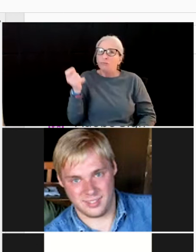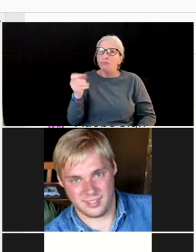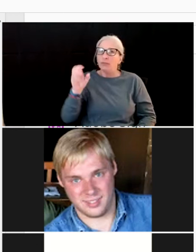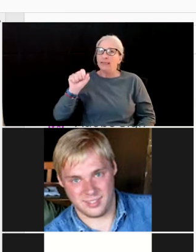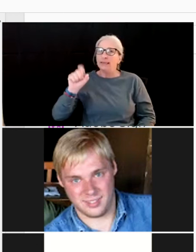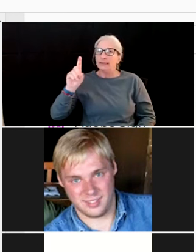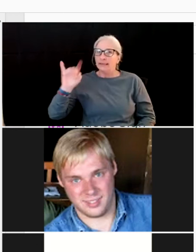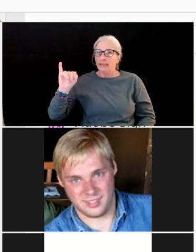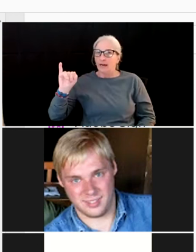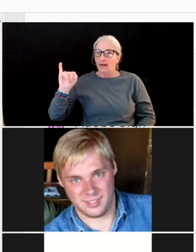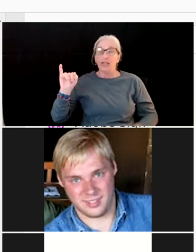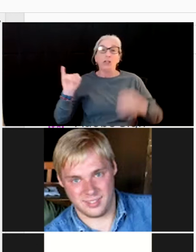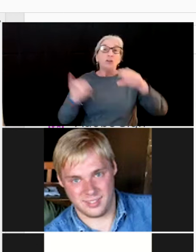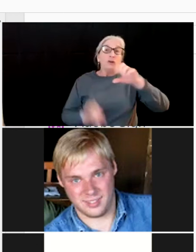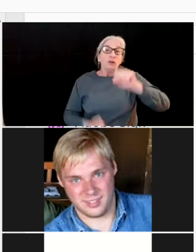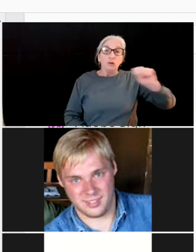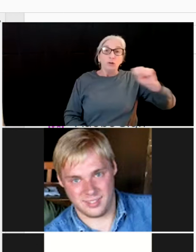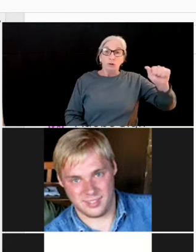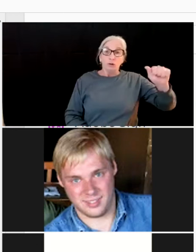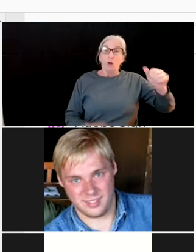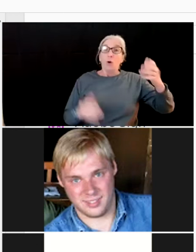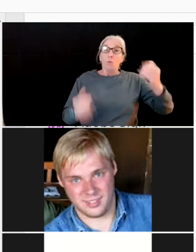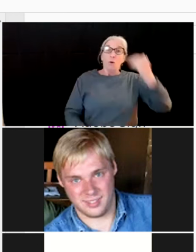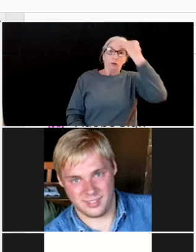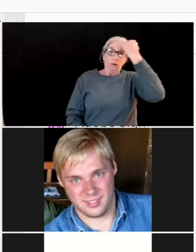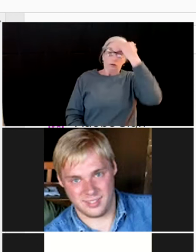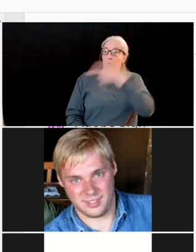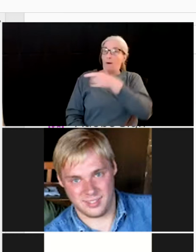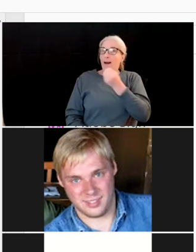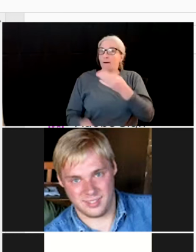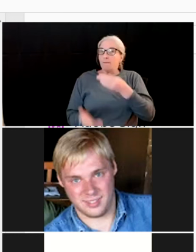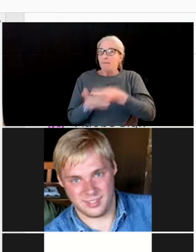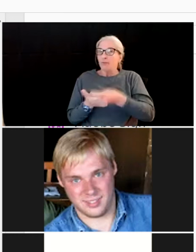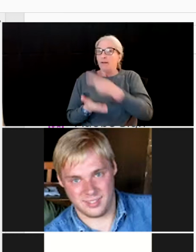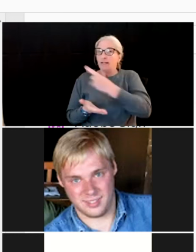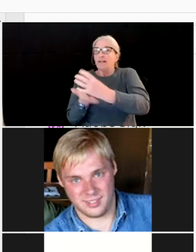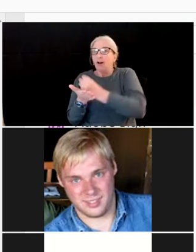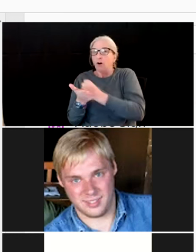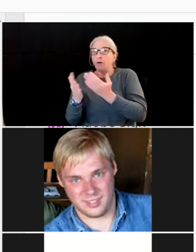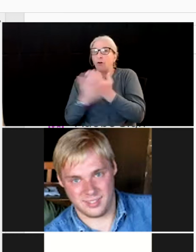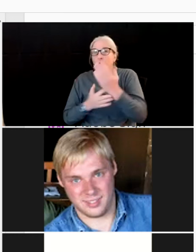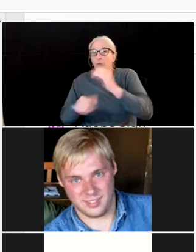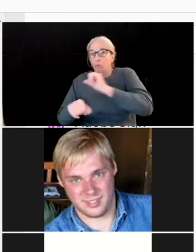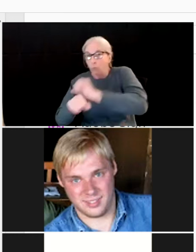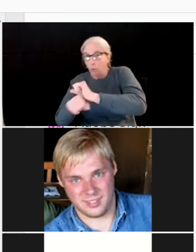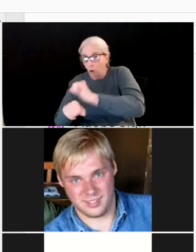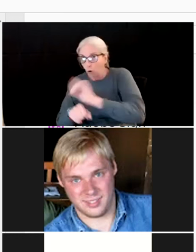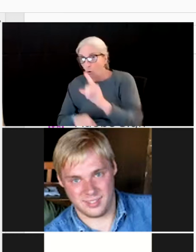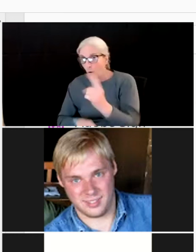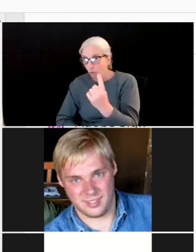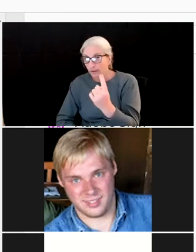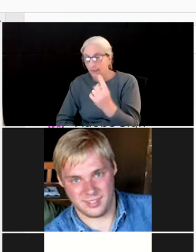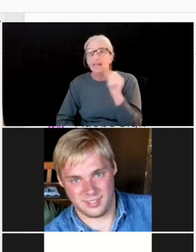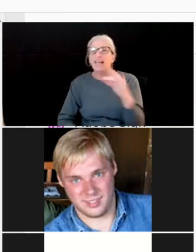the amount of money that the client earns through work. So any kind of unearned income that the client